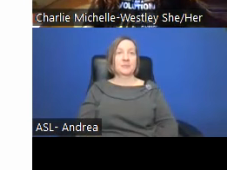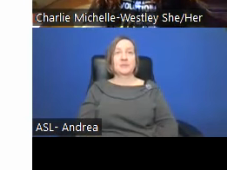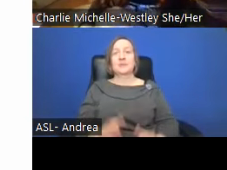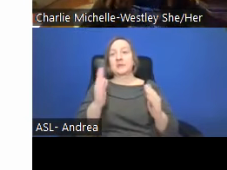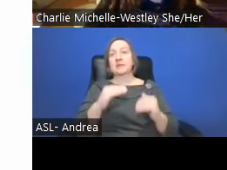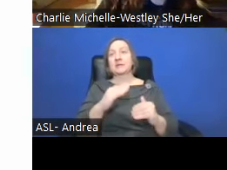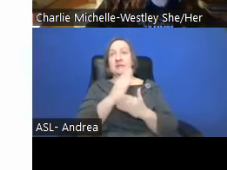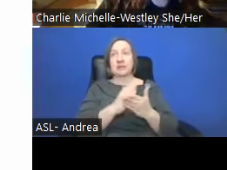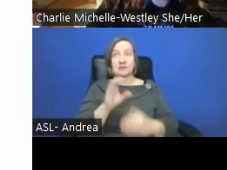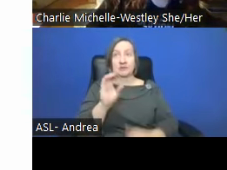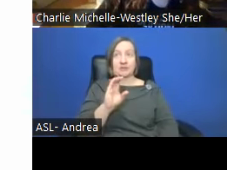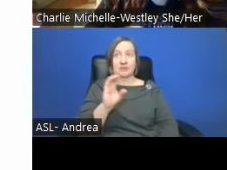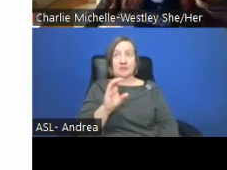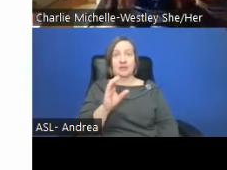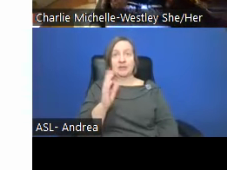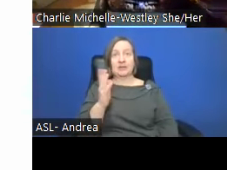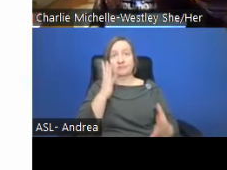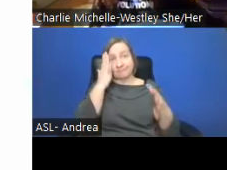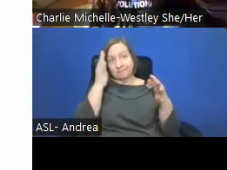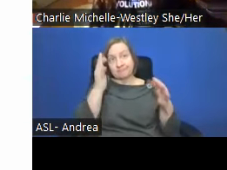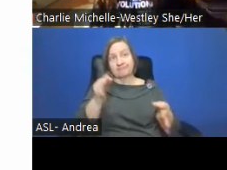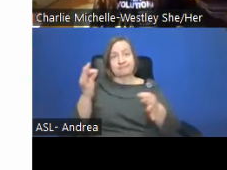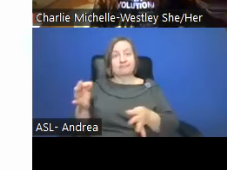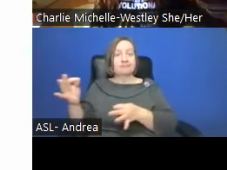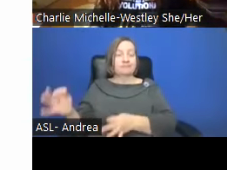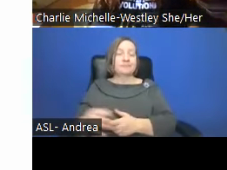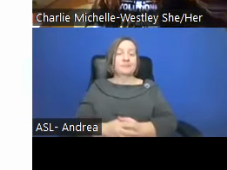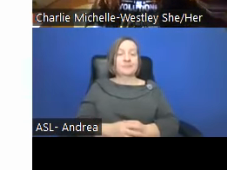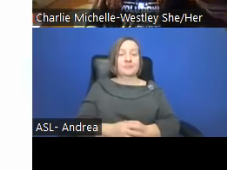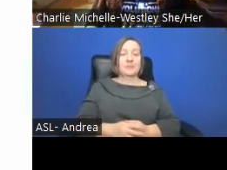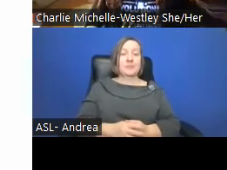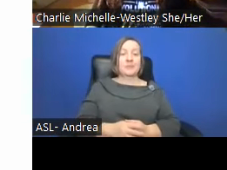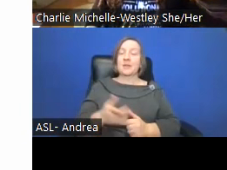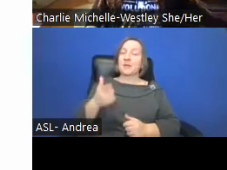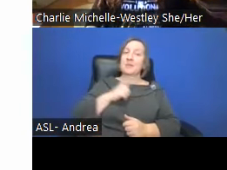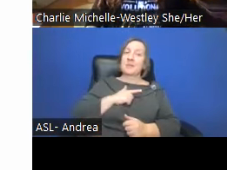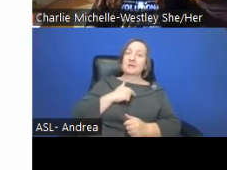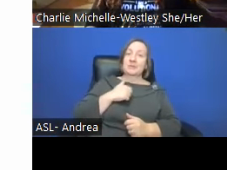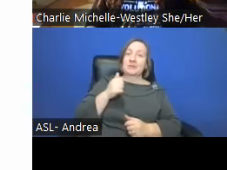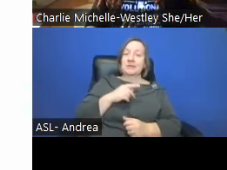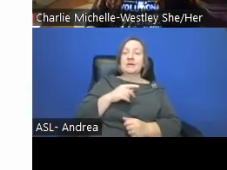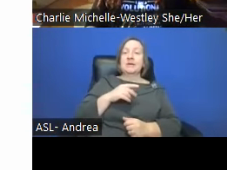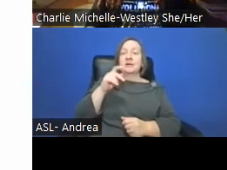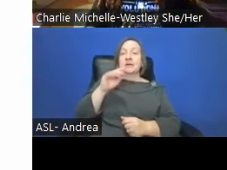Section C, findings. Oh boy, it's back to me already. Okay, C.